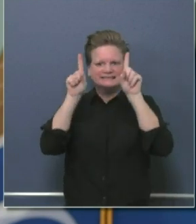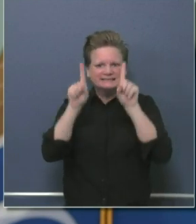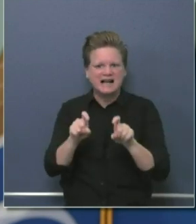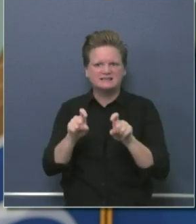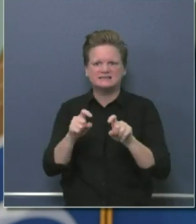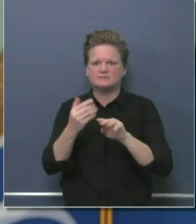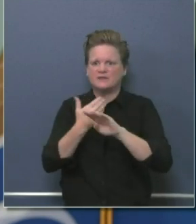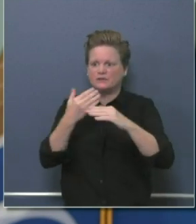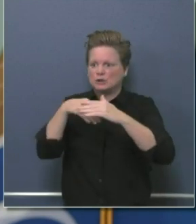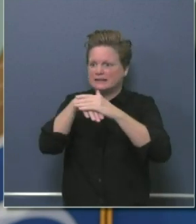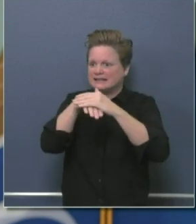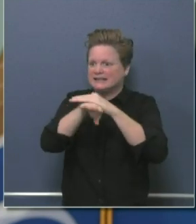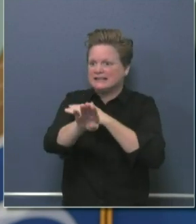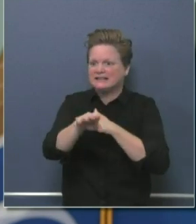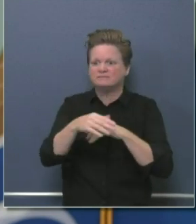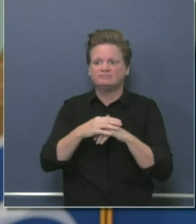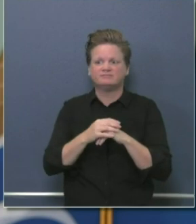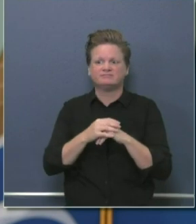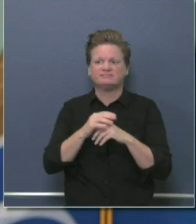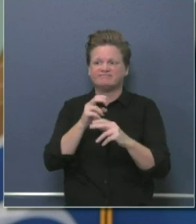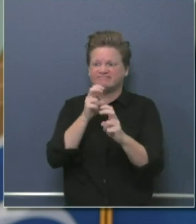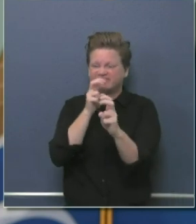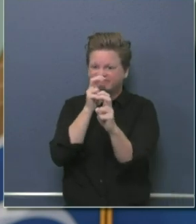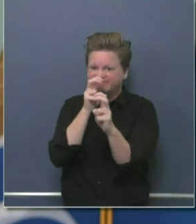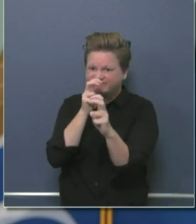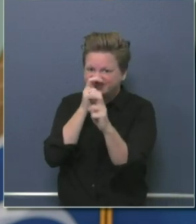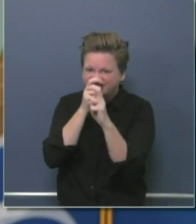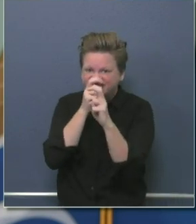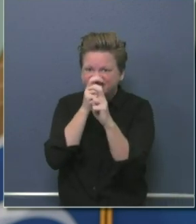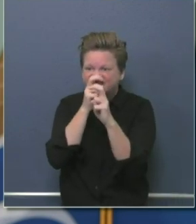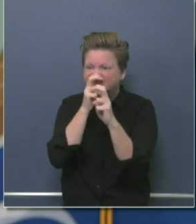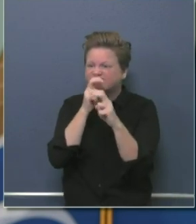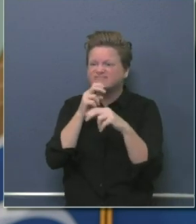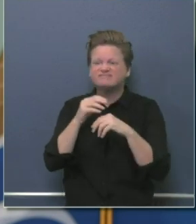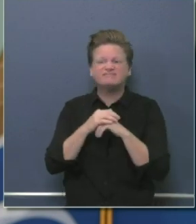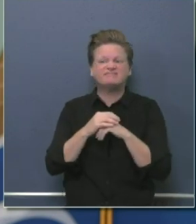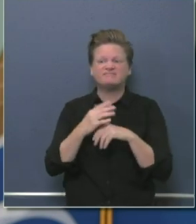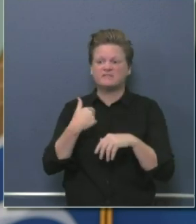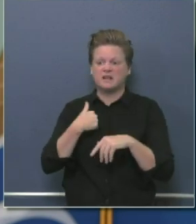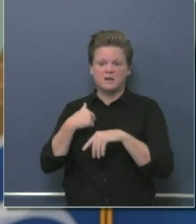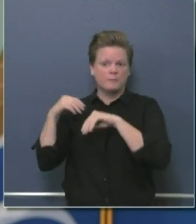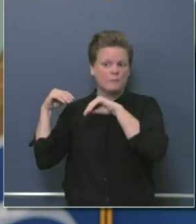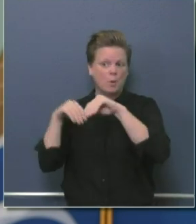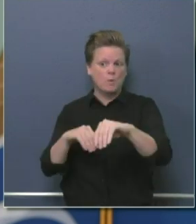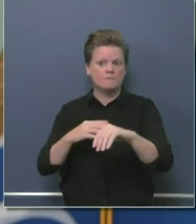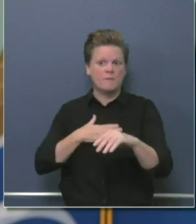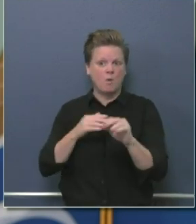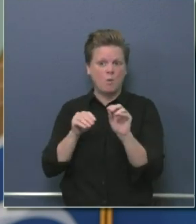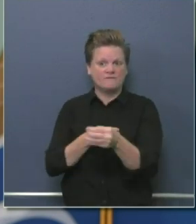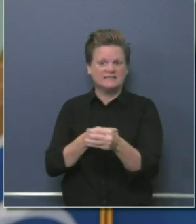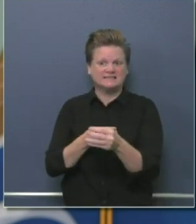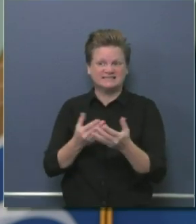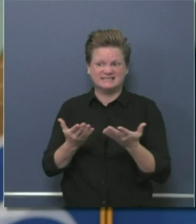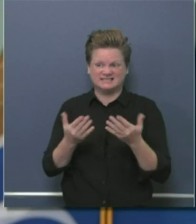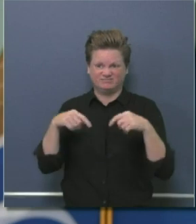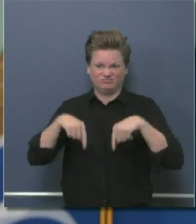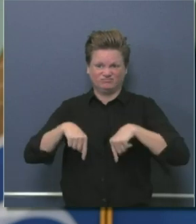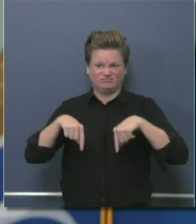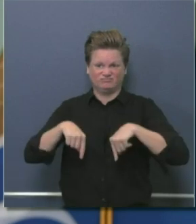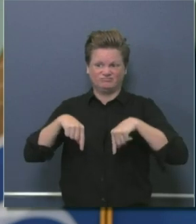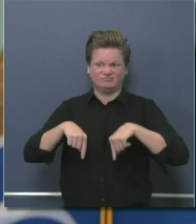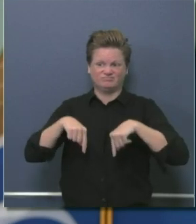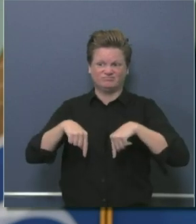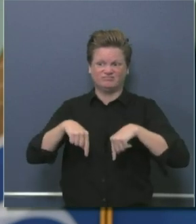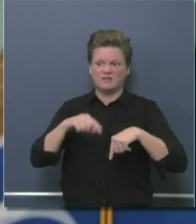know well, here at the State Operations Center. We moved our office here, now it seems like months ago, I think it may have been, from the state